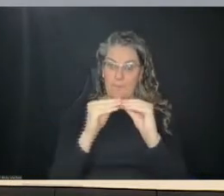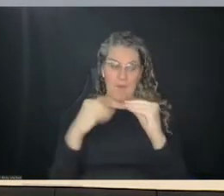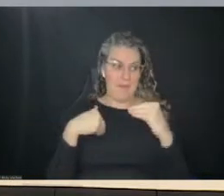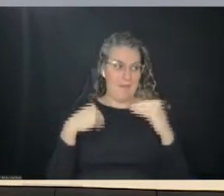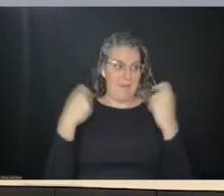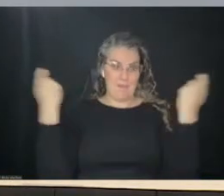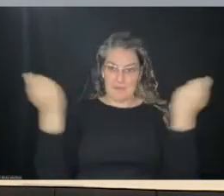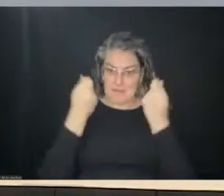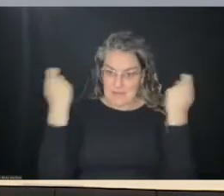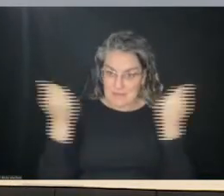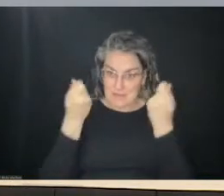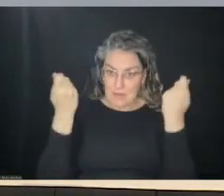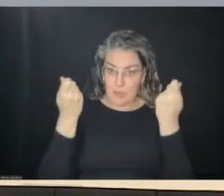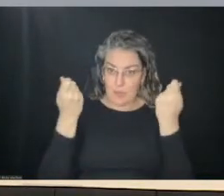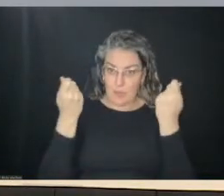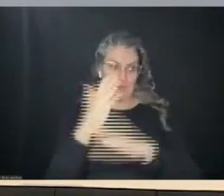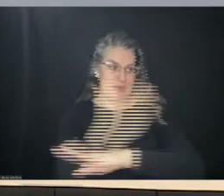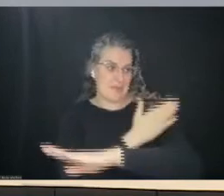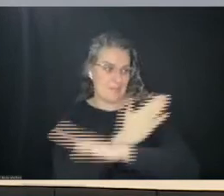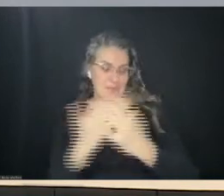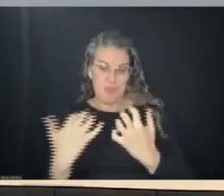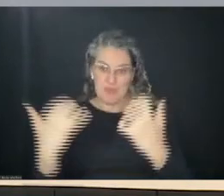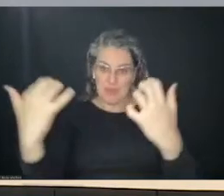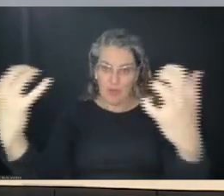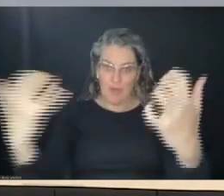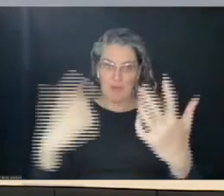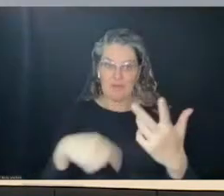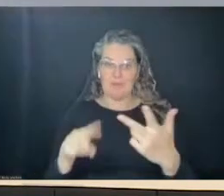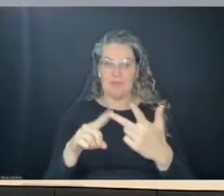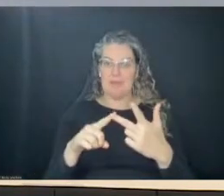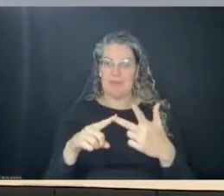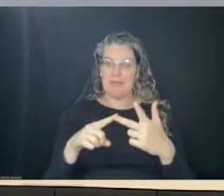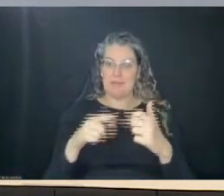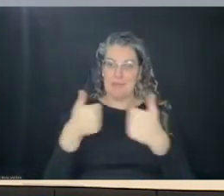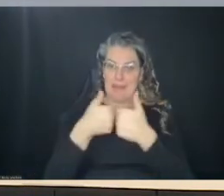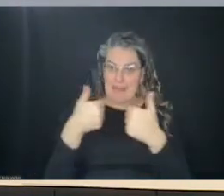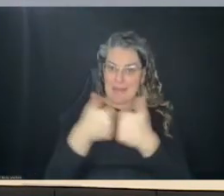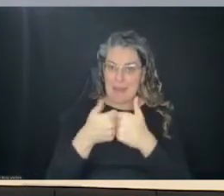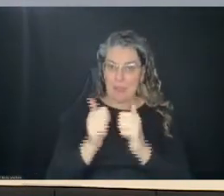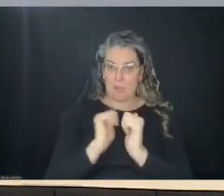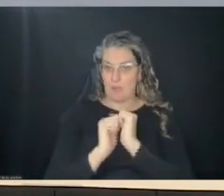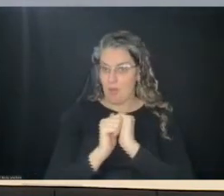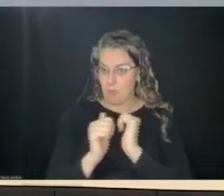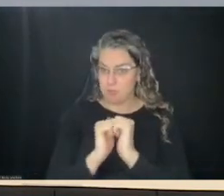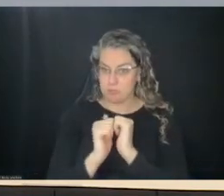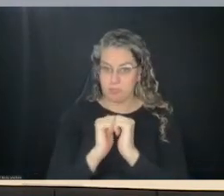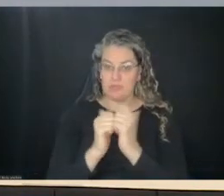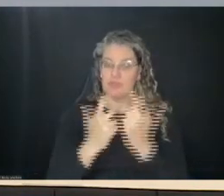enjoy sporting events as participants and spectators. And do it for PEI.